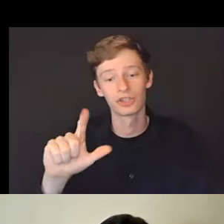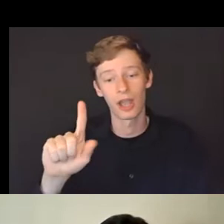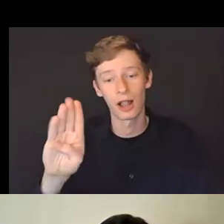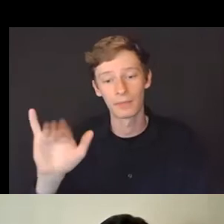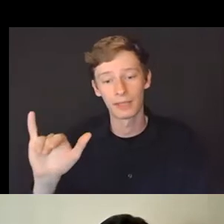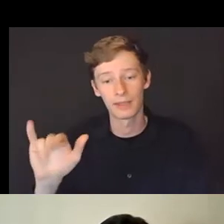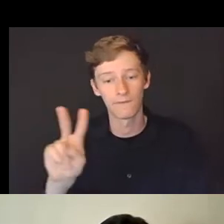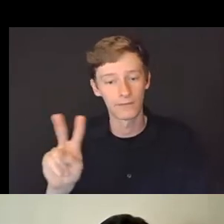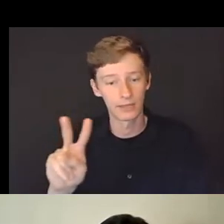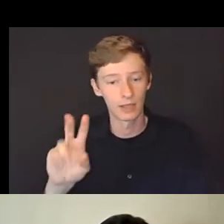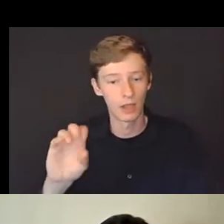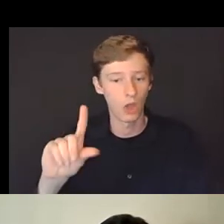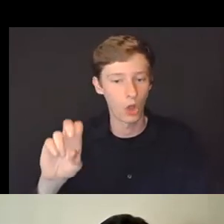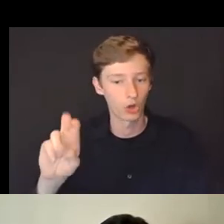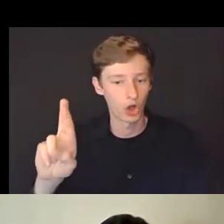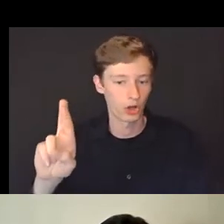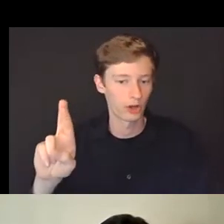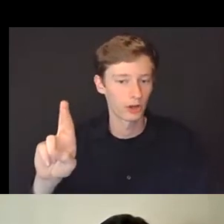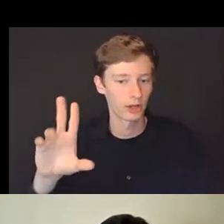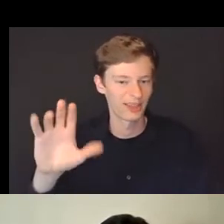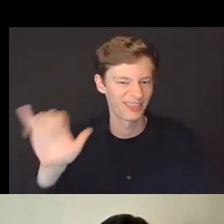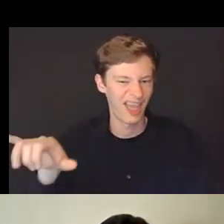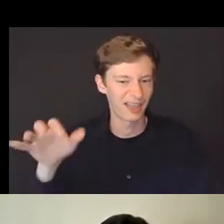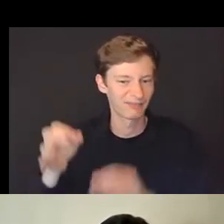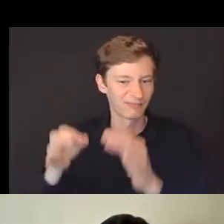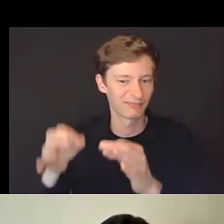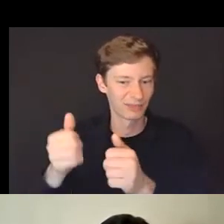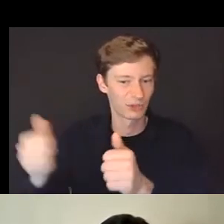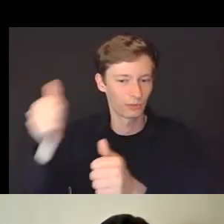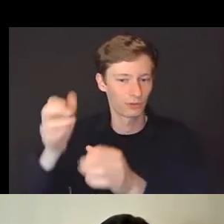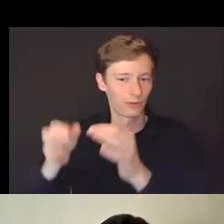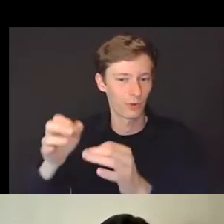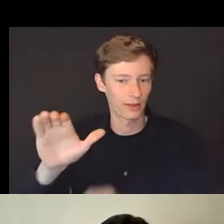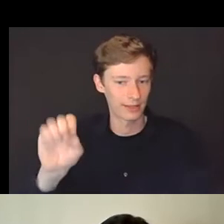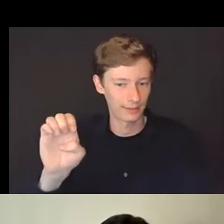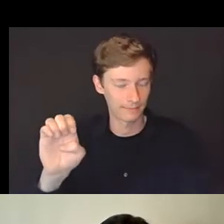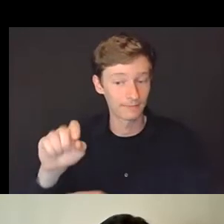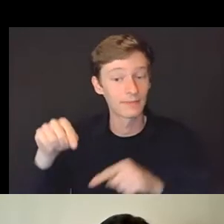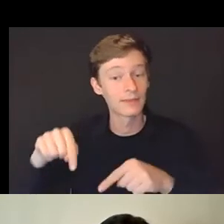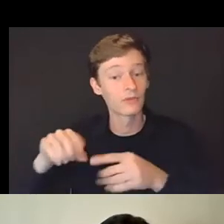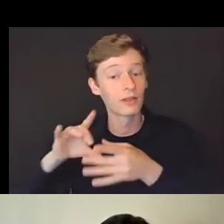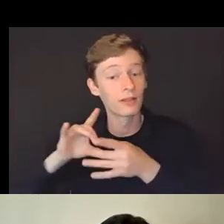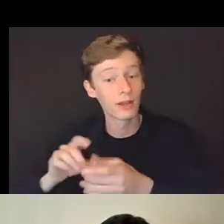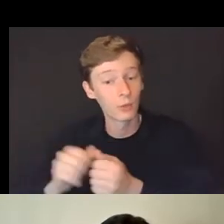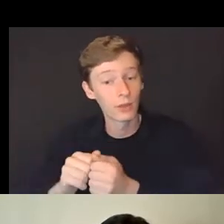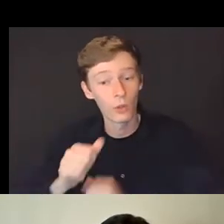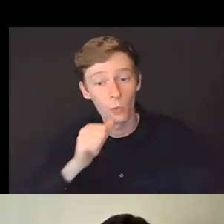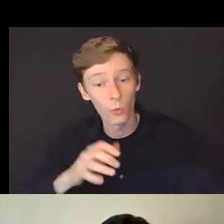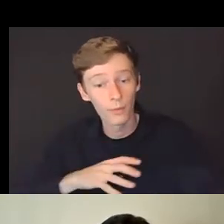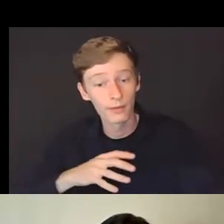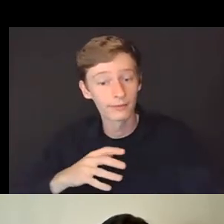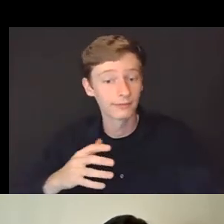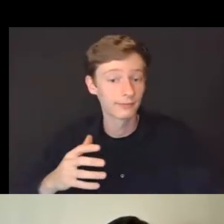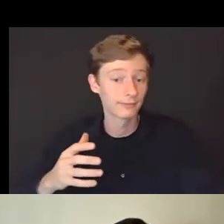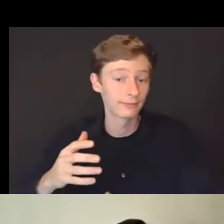that it wasn't just going to be about women's reproductive rights. It was going to be about voting rights. It was going to be